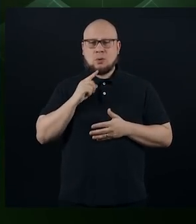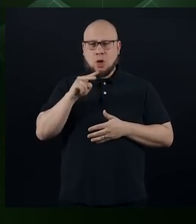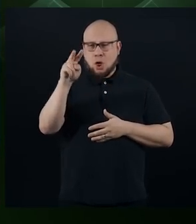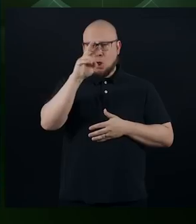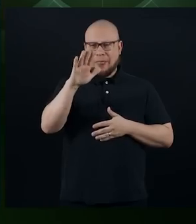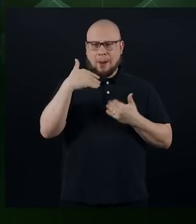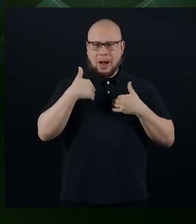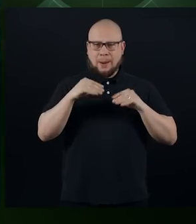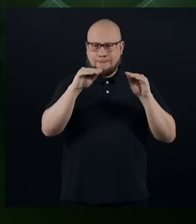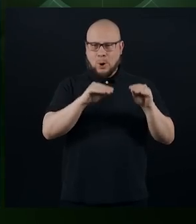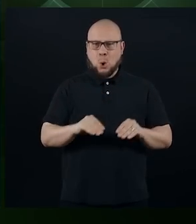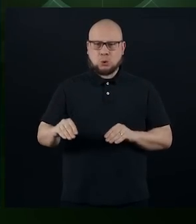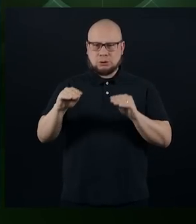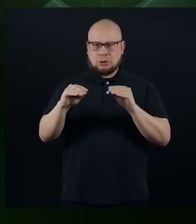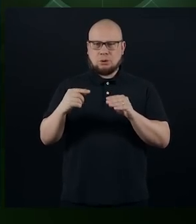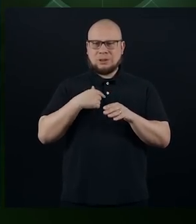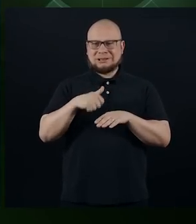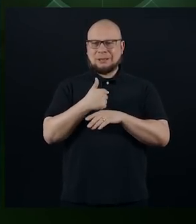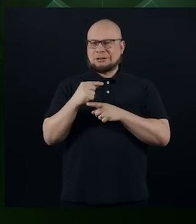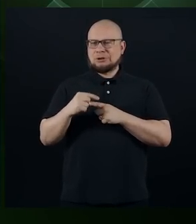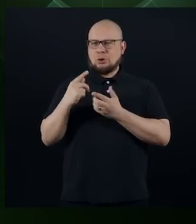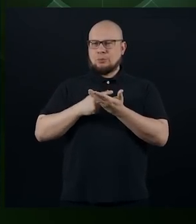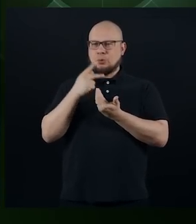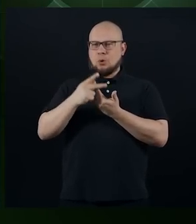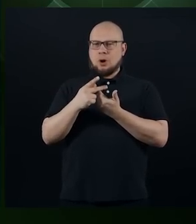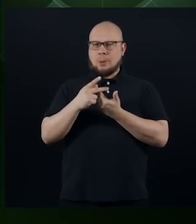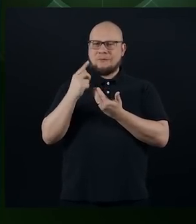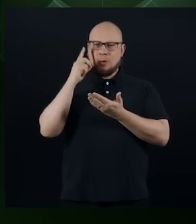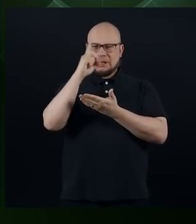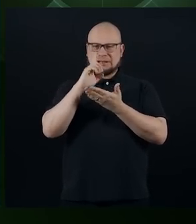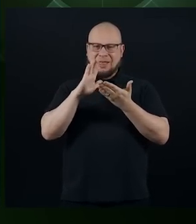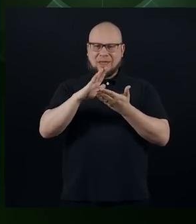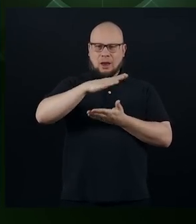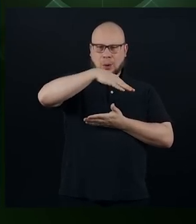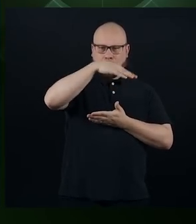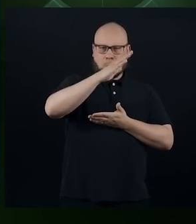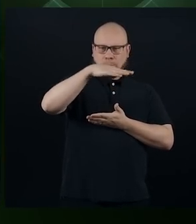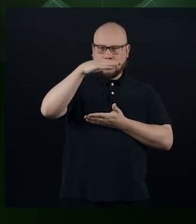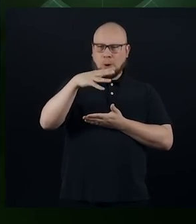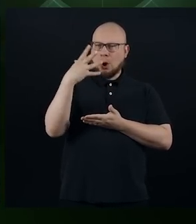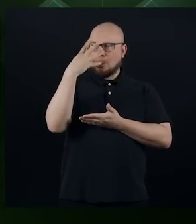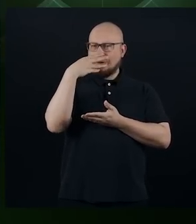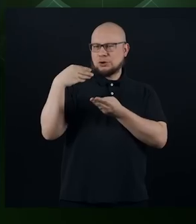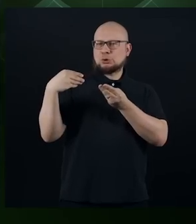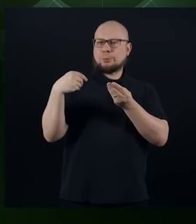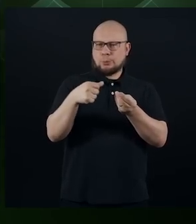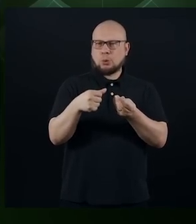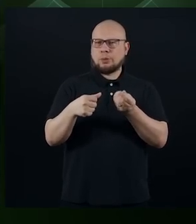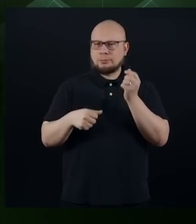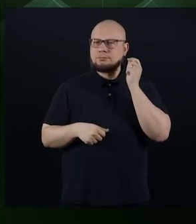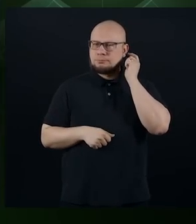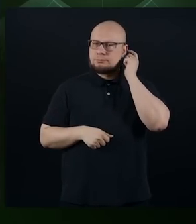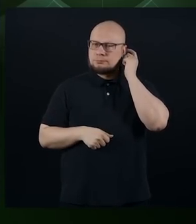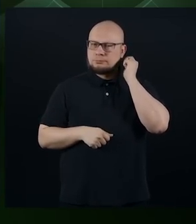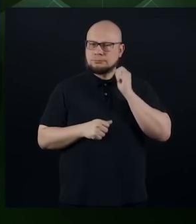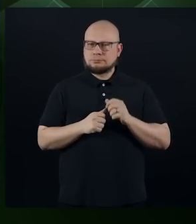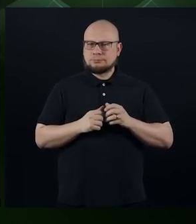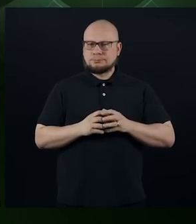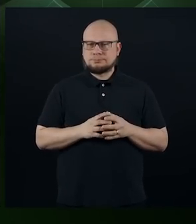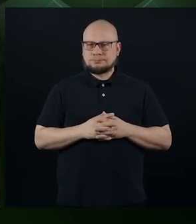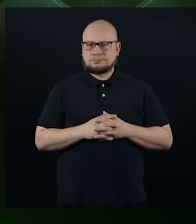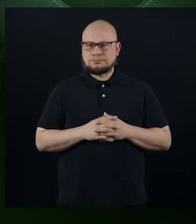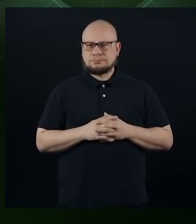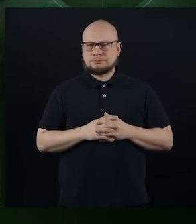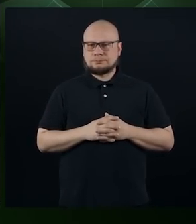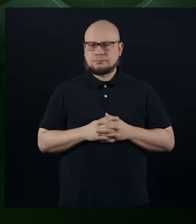they move. And we have a system behind the scenes that allows the sirens to move in a really beautiful way through the 3D environment.